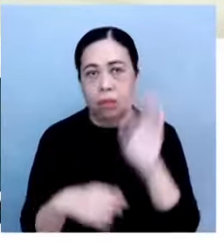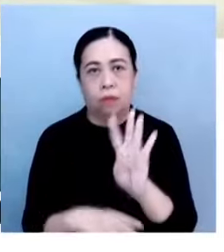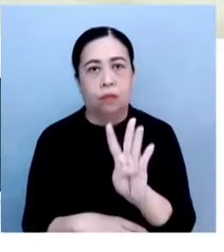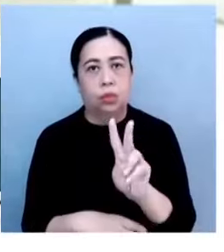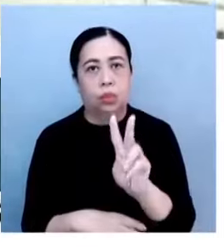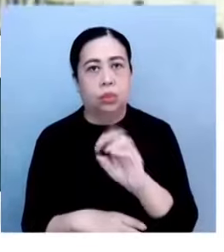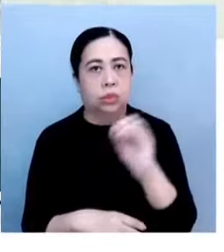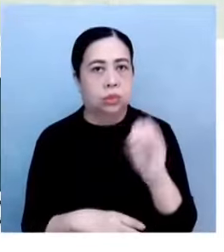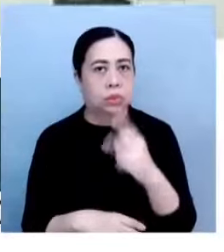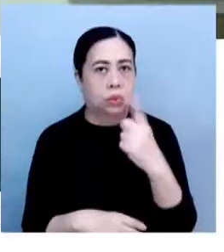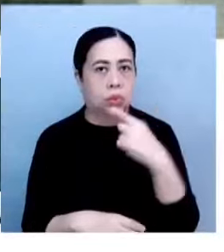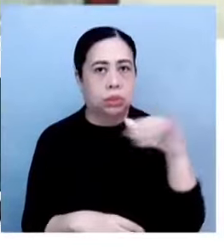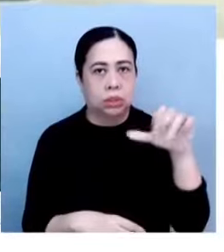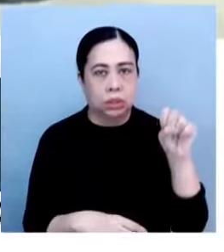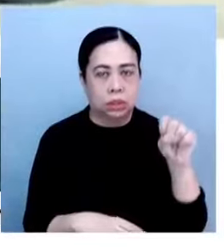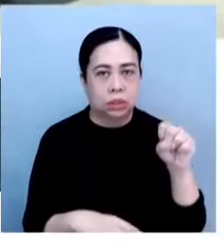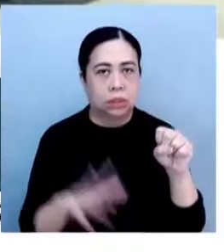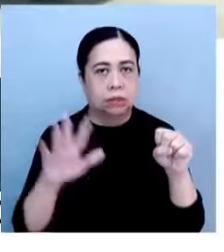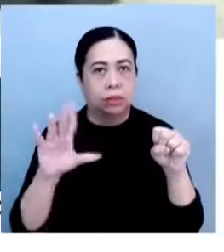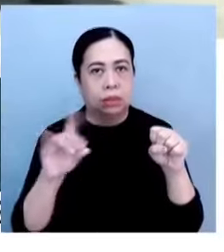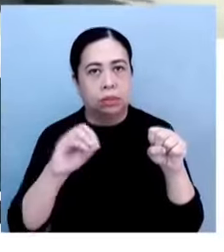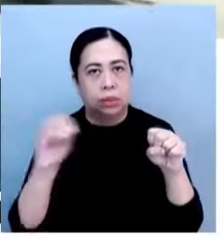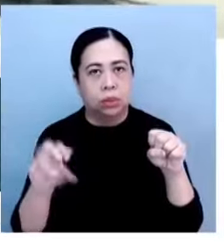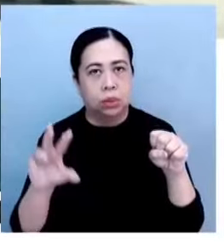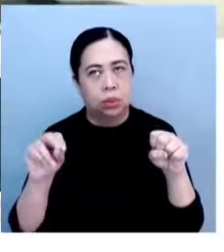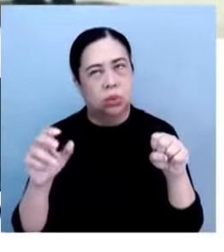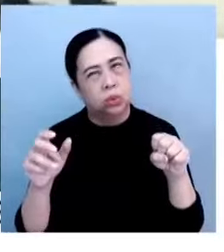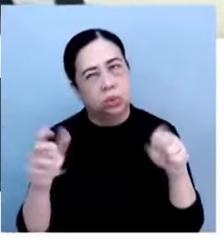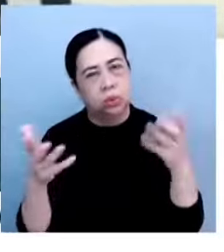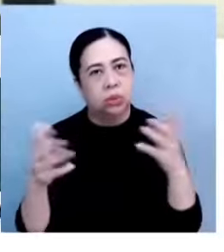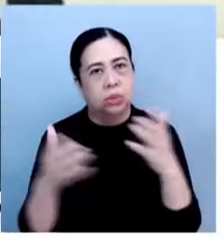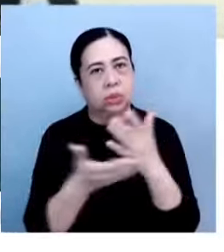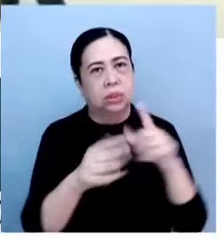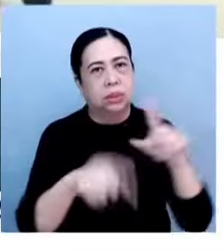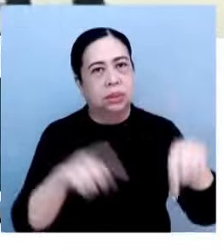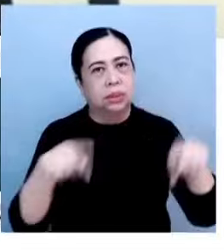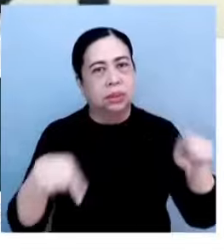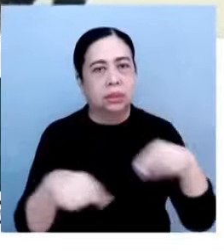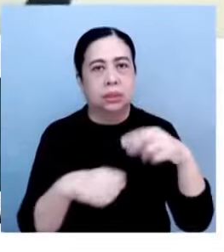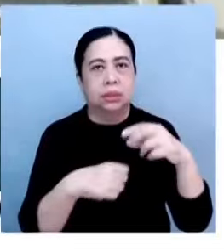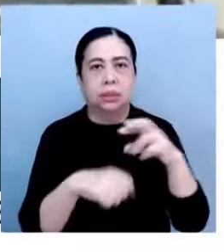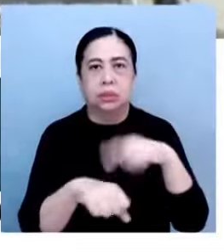lang ang yes at 58% ang no. So may regional